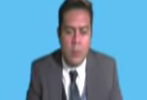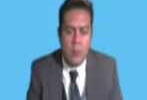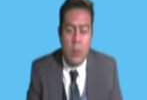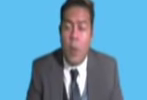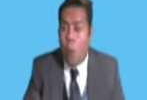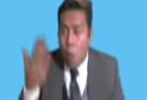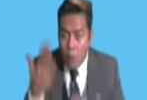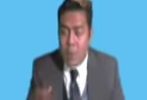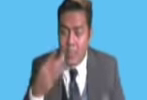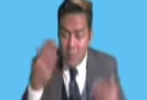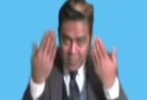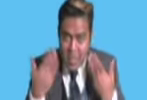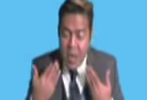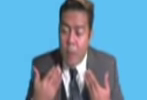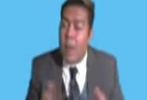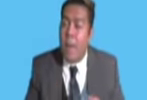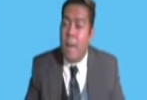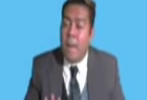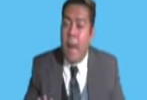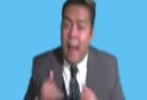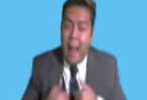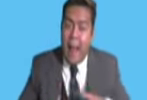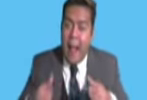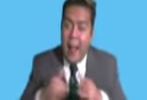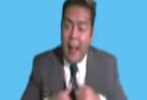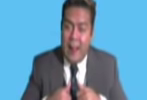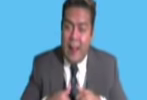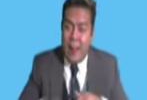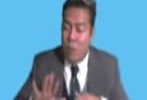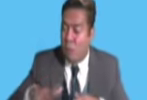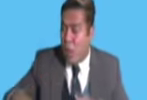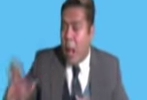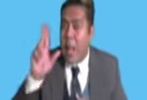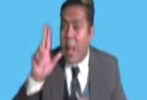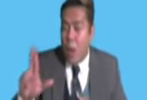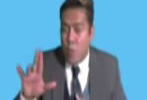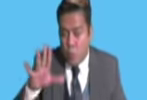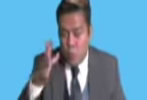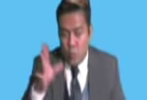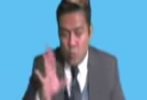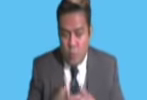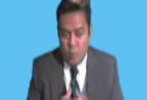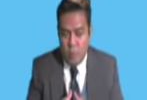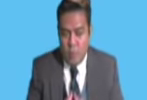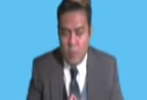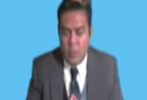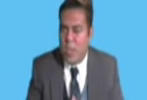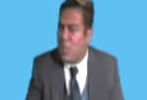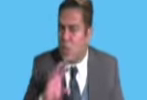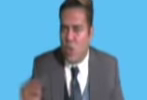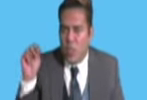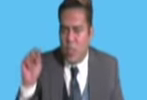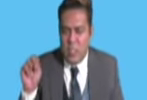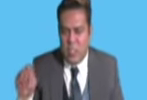Honorable Speaker, according to maritime communities like the Faraway Love Group, free milk is not a priority dietary need